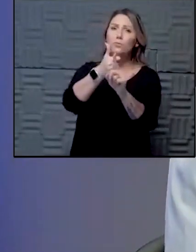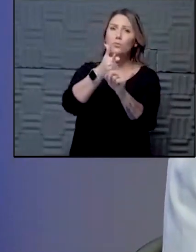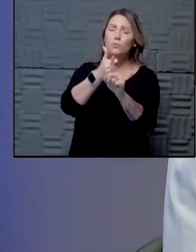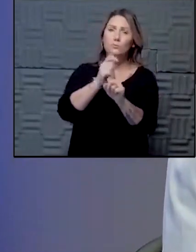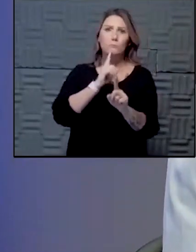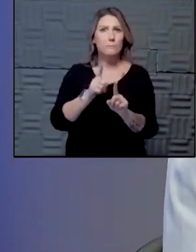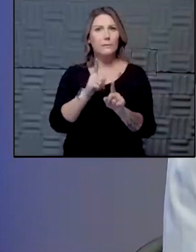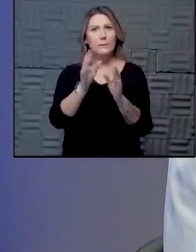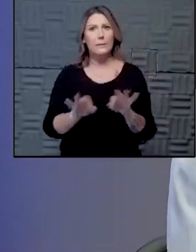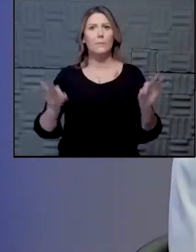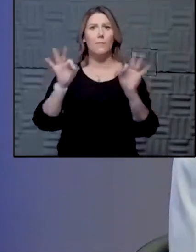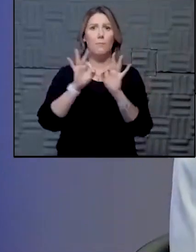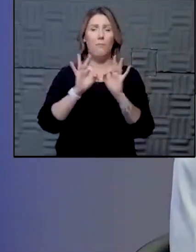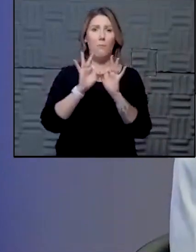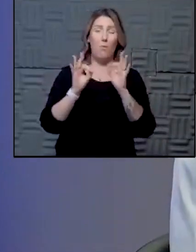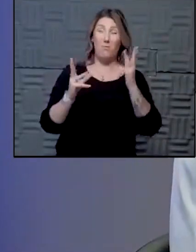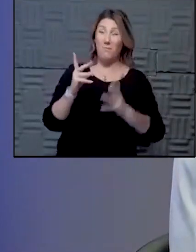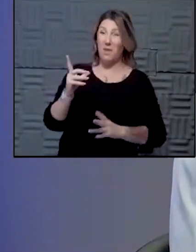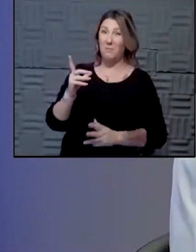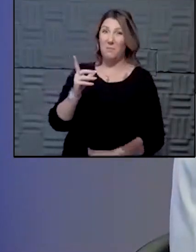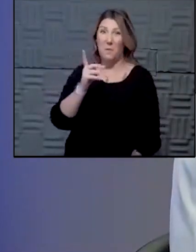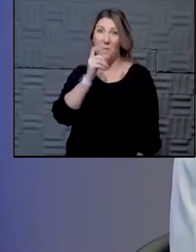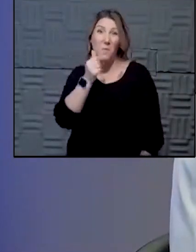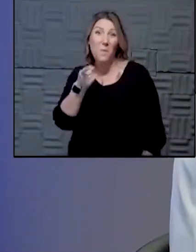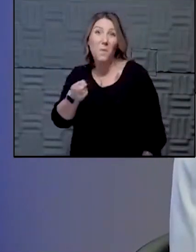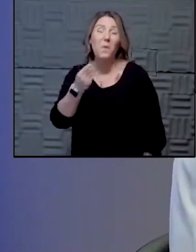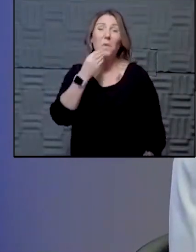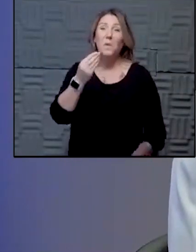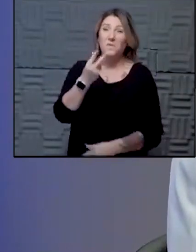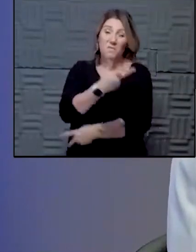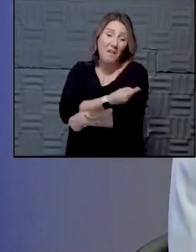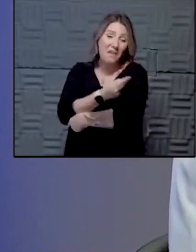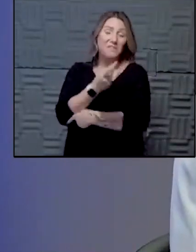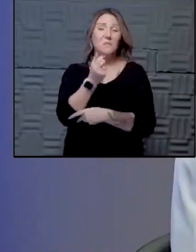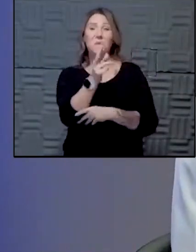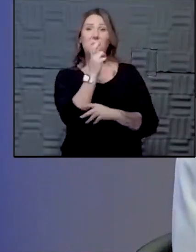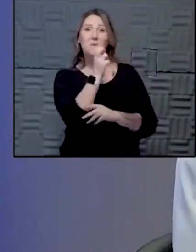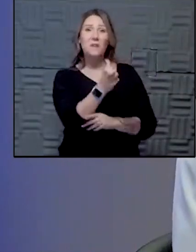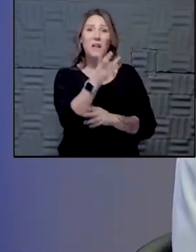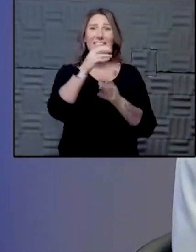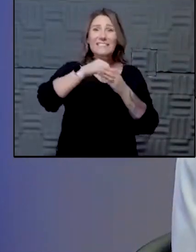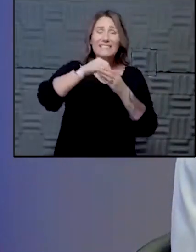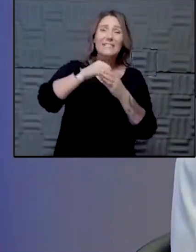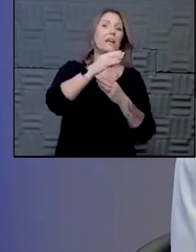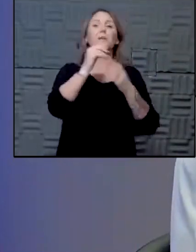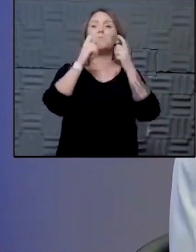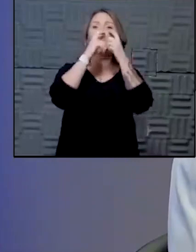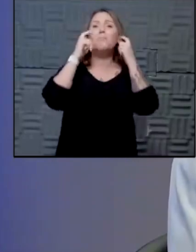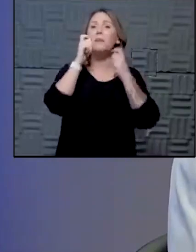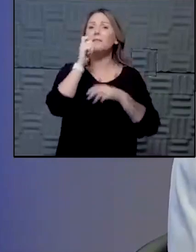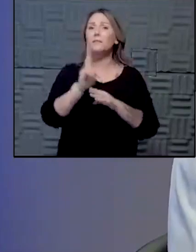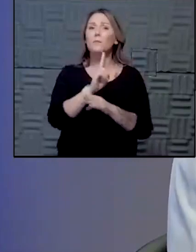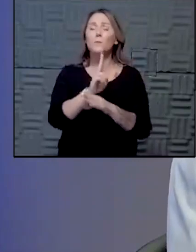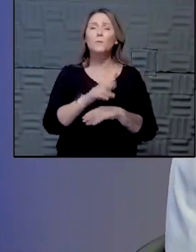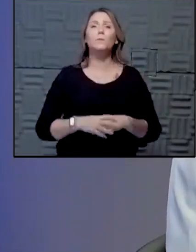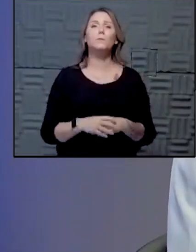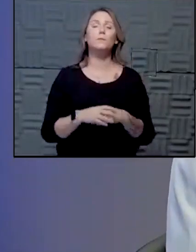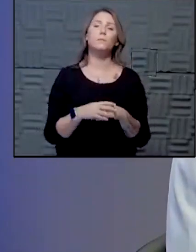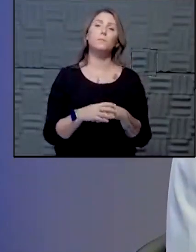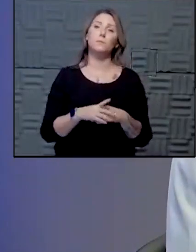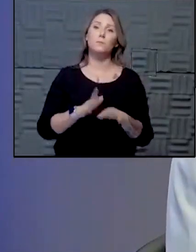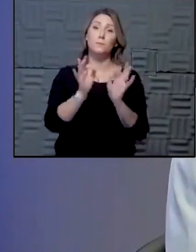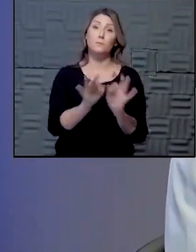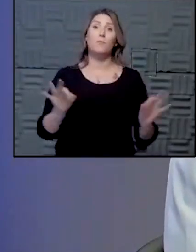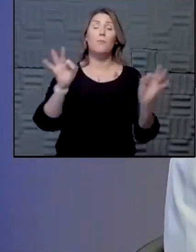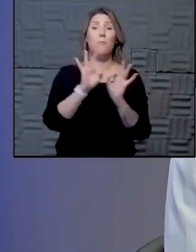know who may or may not be vaccinated, even in that indoor space, even though masks are not being worn. So it would behoove you to kind